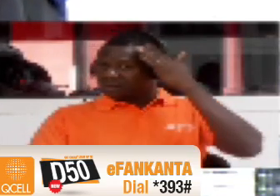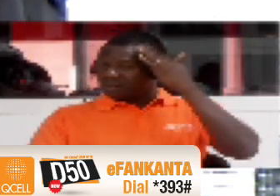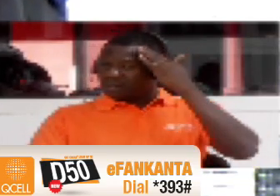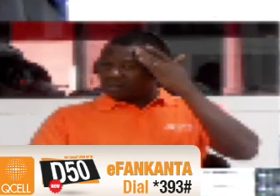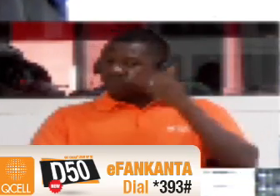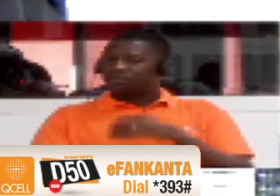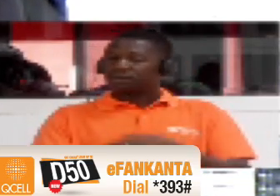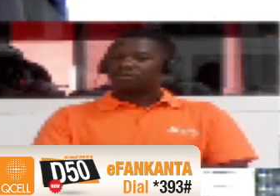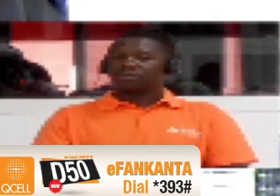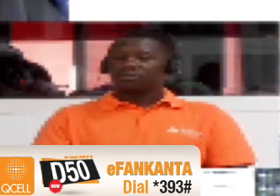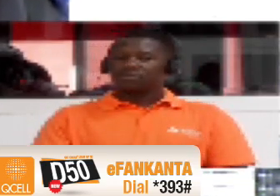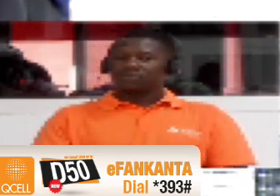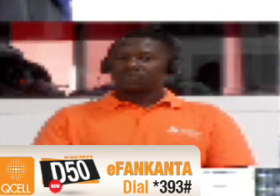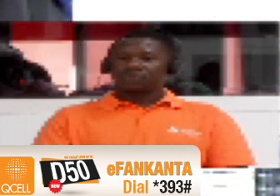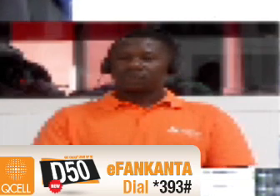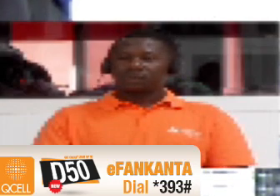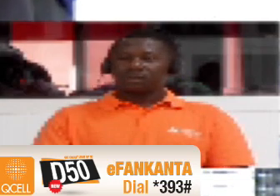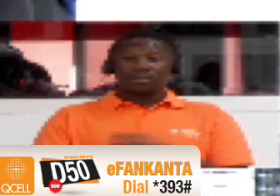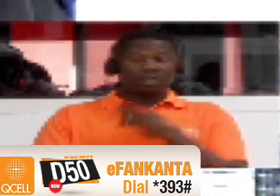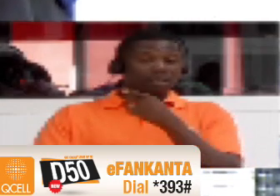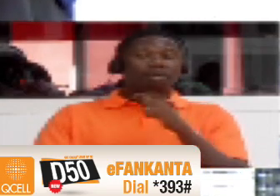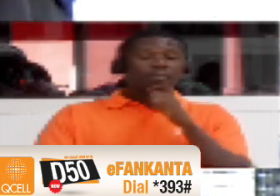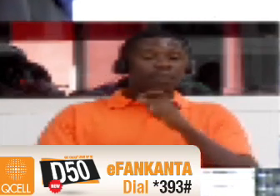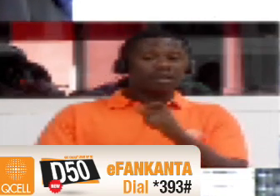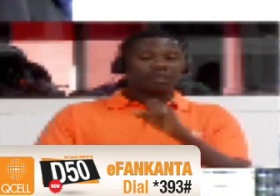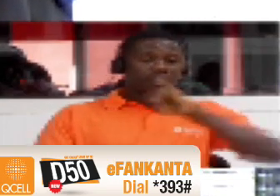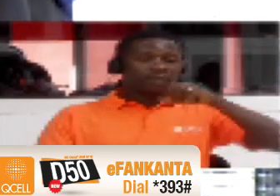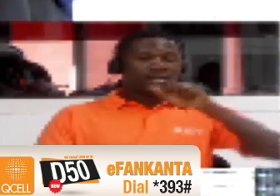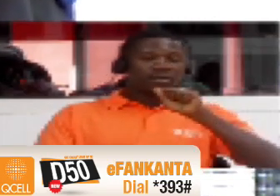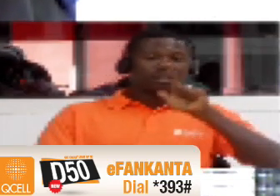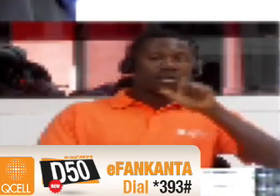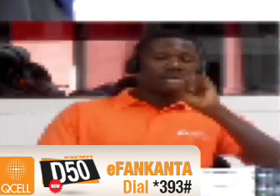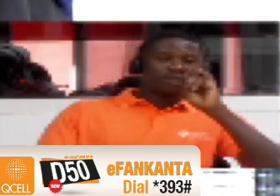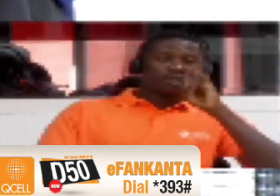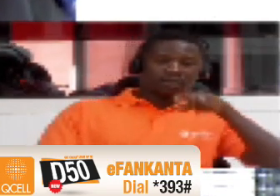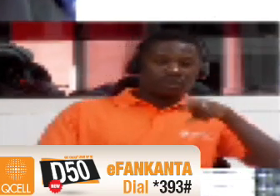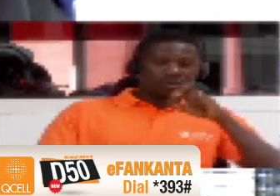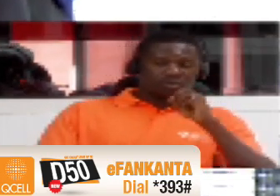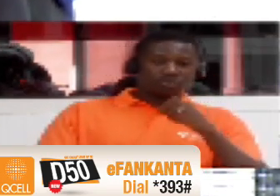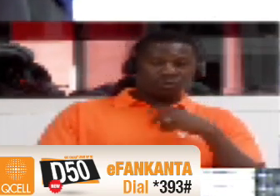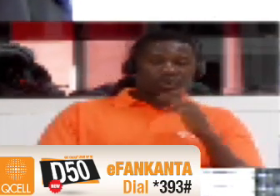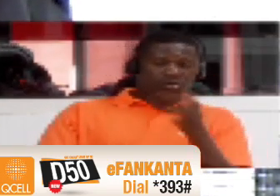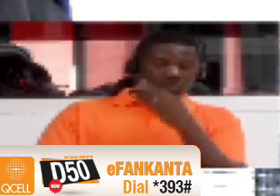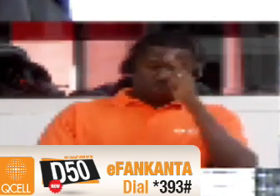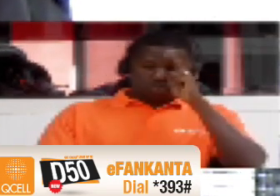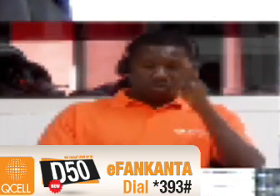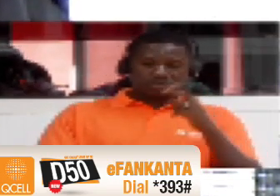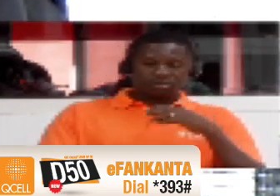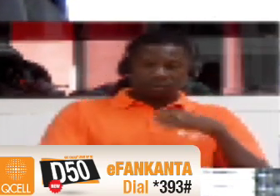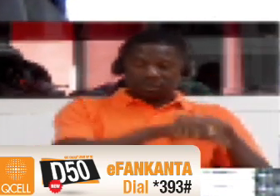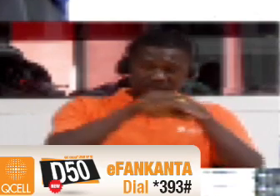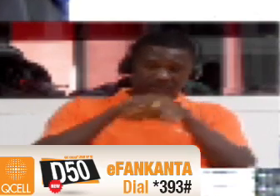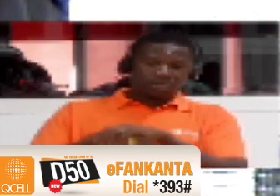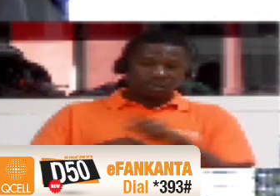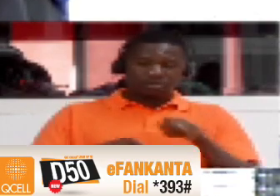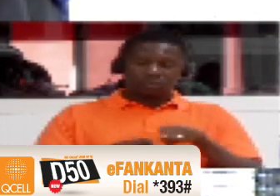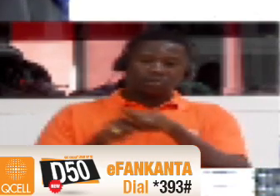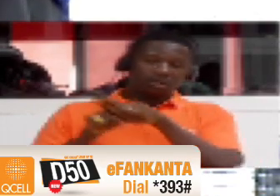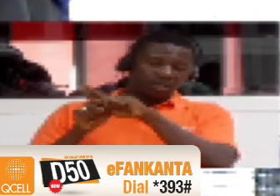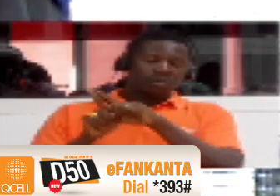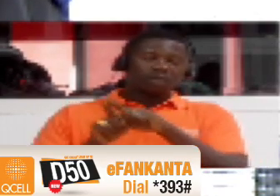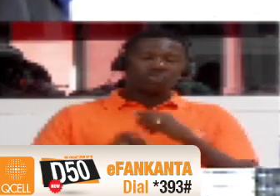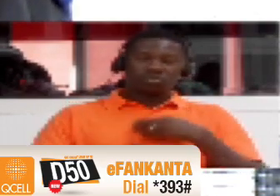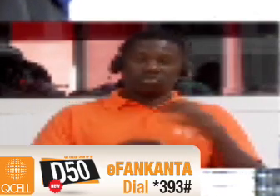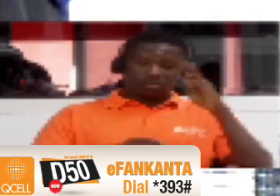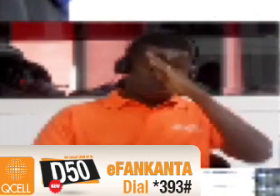enlightenment for me. Ate Jalino fango kapraka se atelen sammanyola. So that day Jalino, when he was going home, he took me along. For Brikama. Took me up to